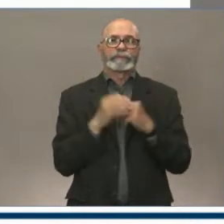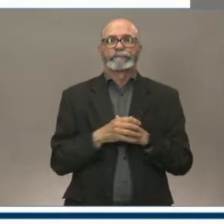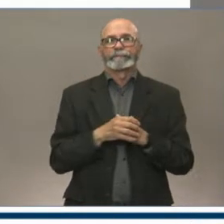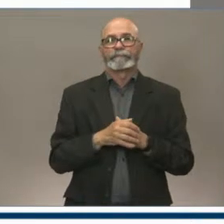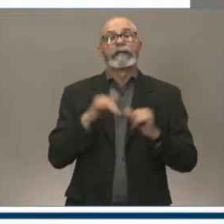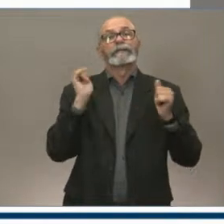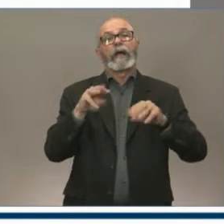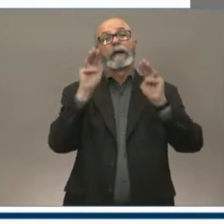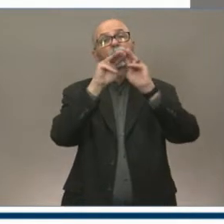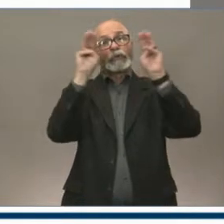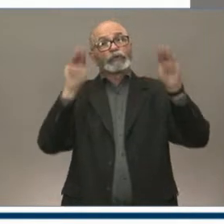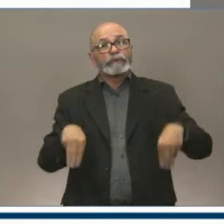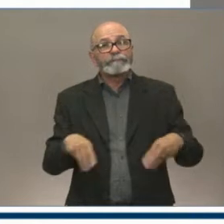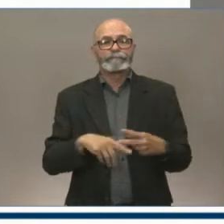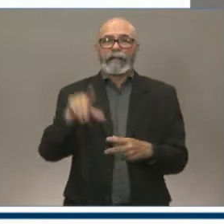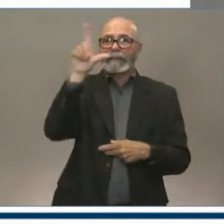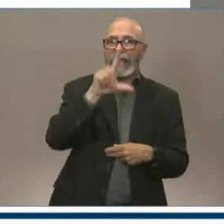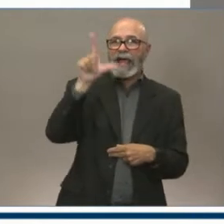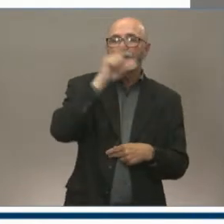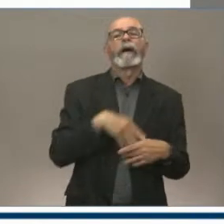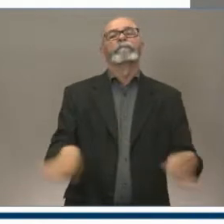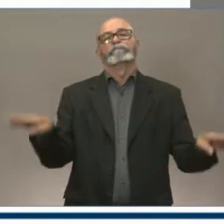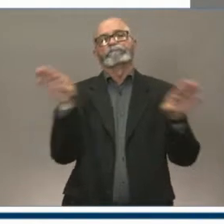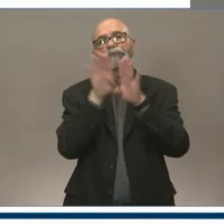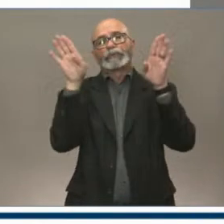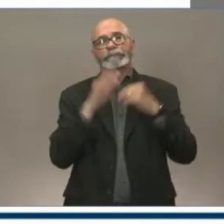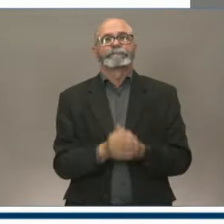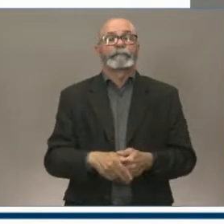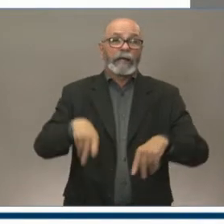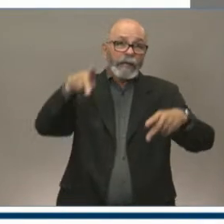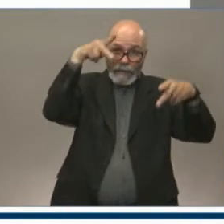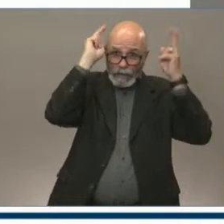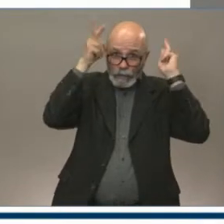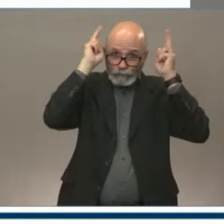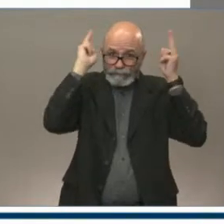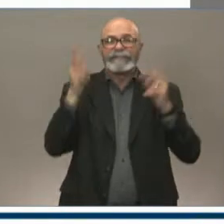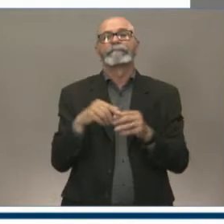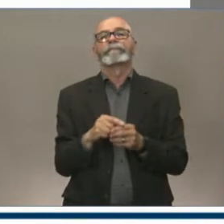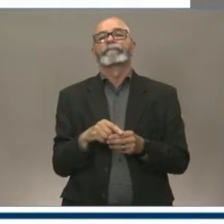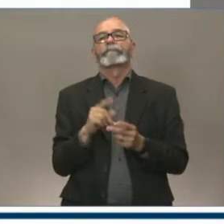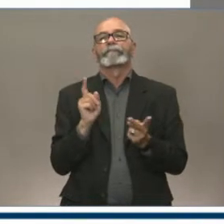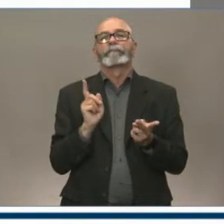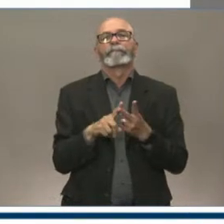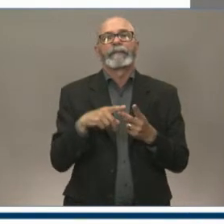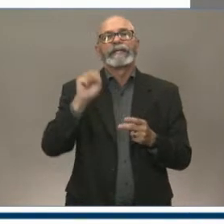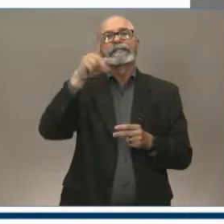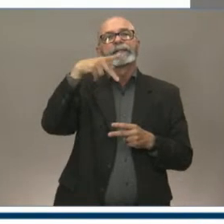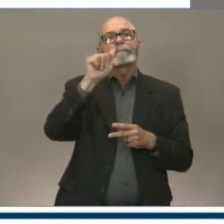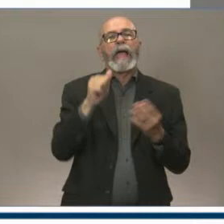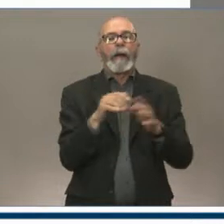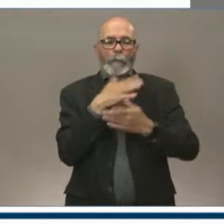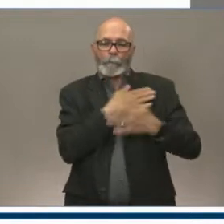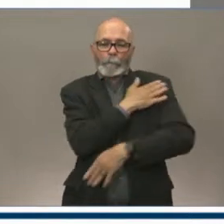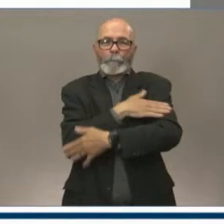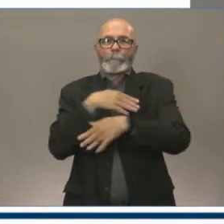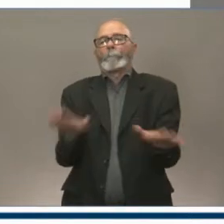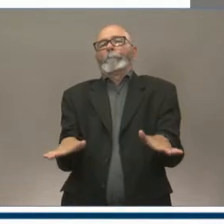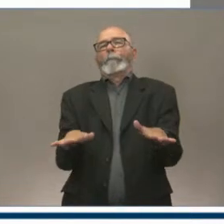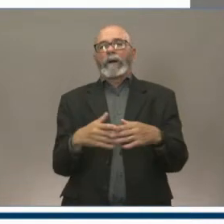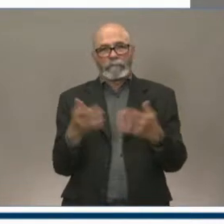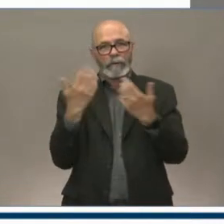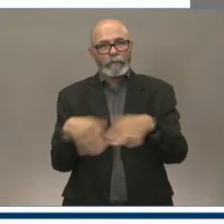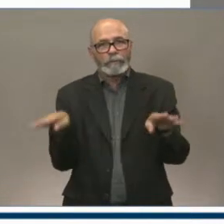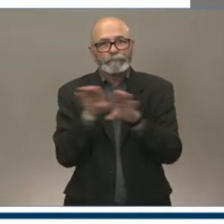Personal service businesses like hair salons and spas are closed. Designated caregivers can continue to visit long-term